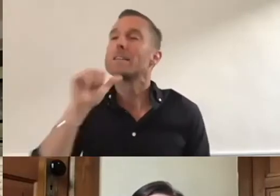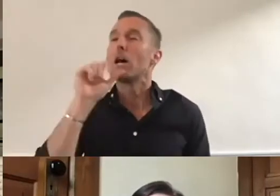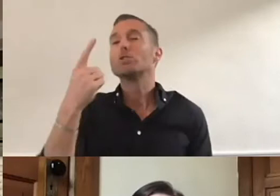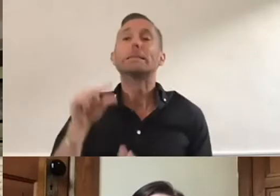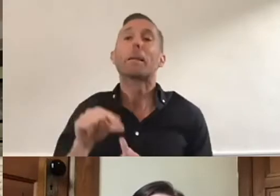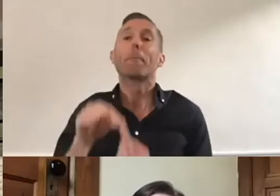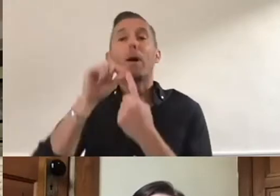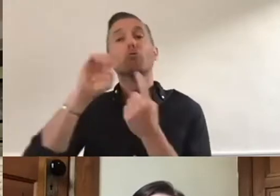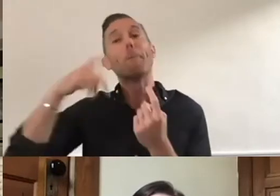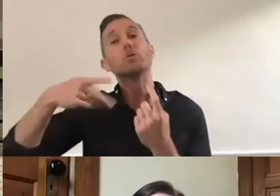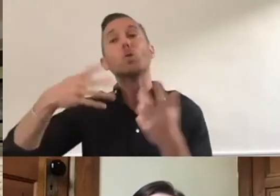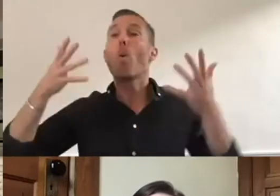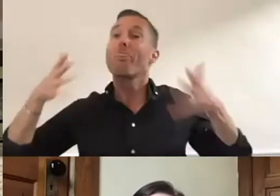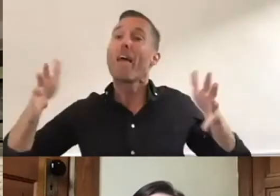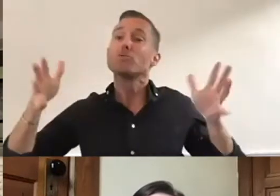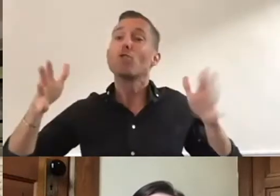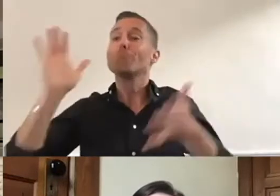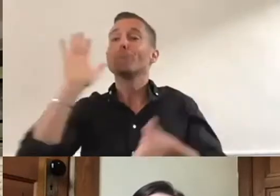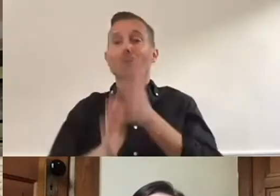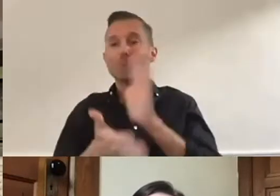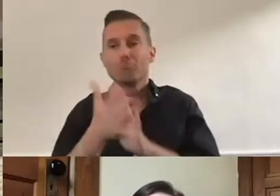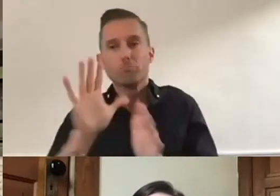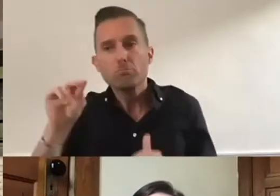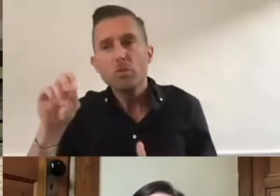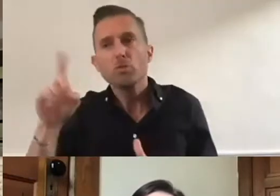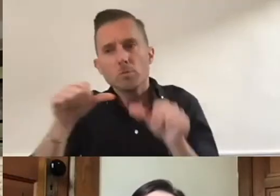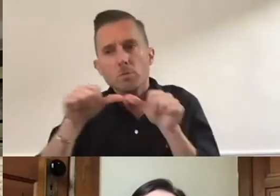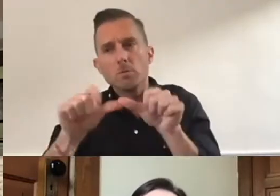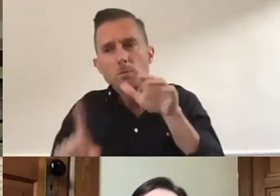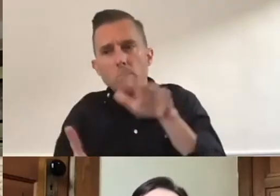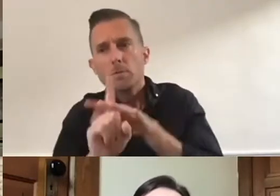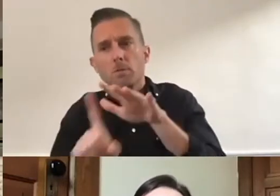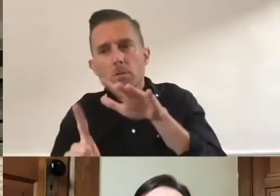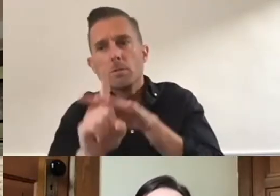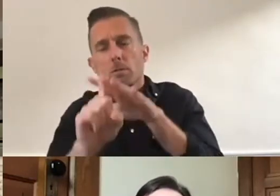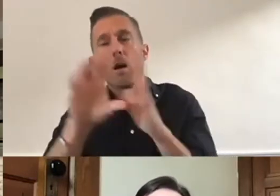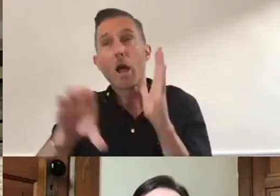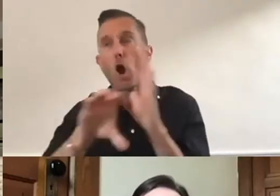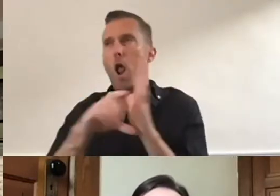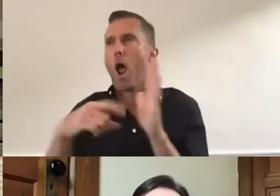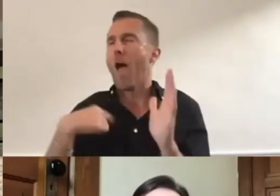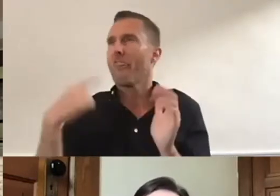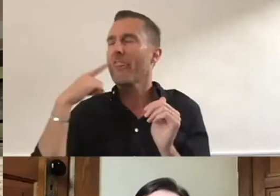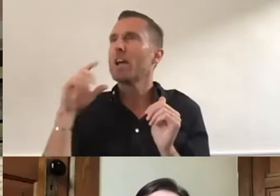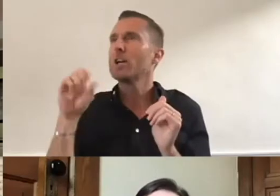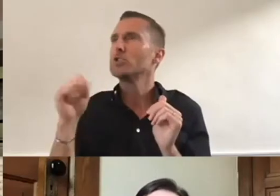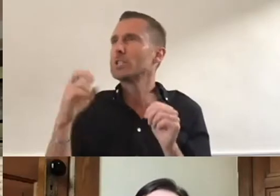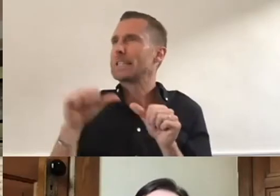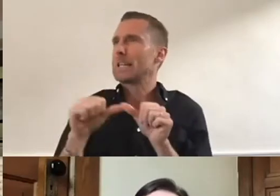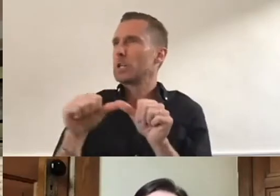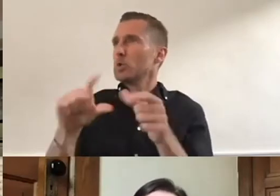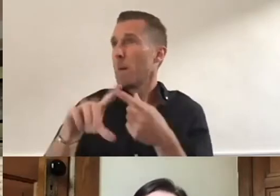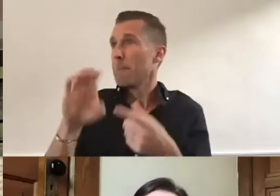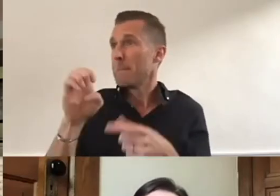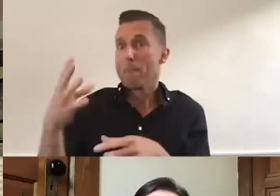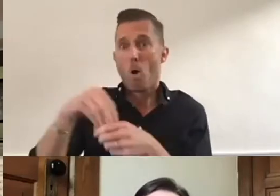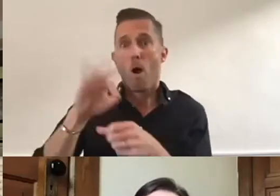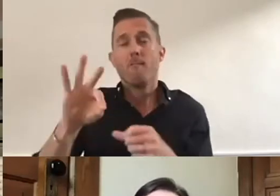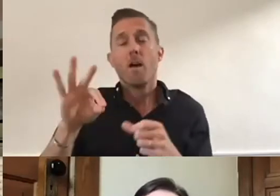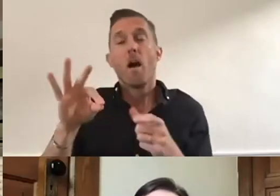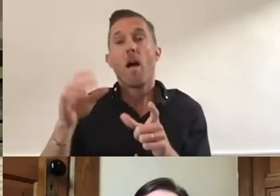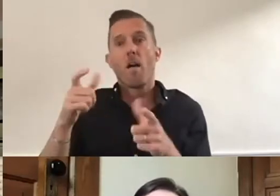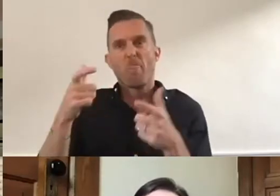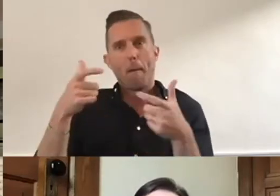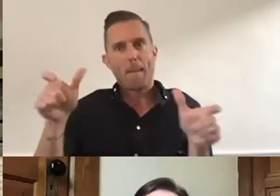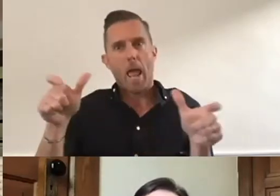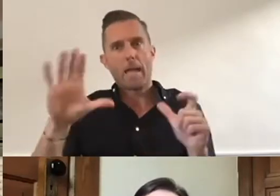and talking about what happened to her. She's a recurring character. They're in season, she continues to be part of the main cast now, which